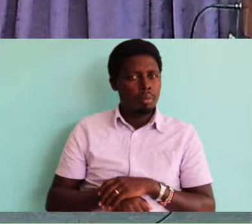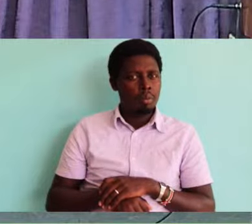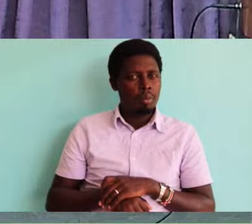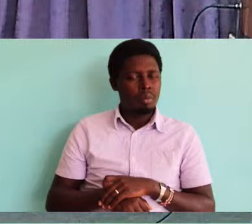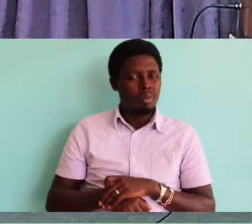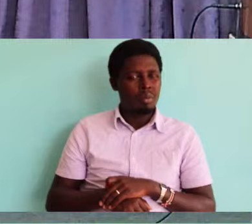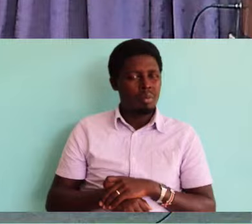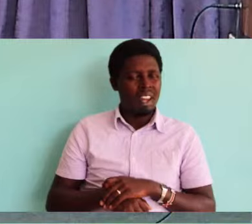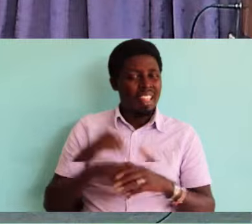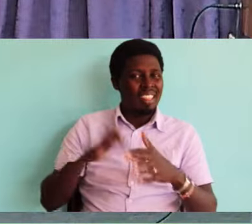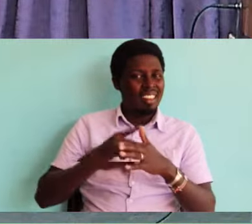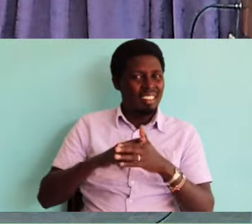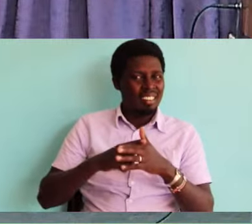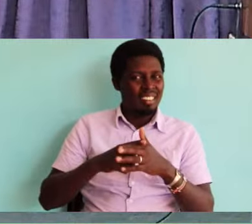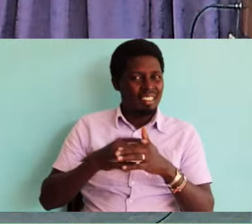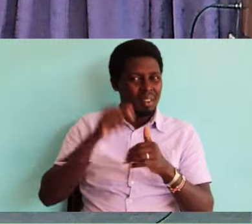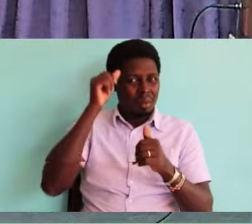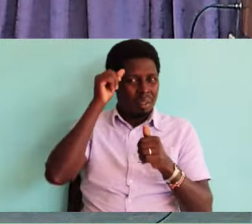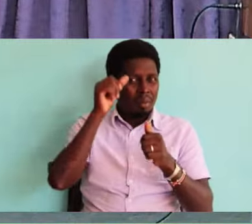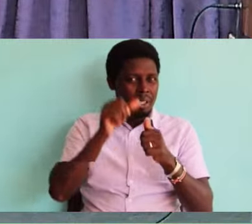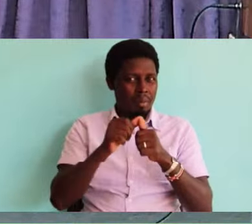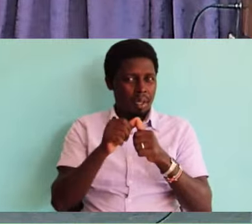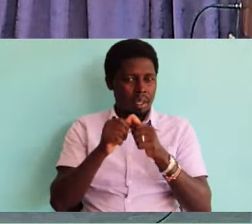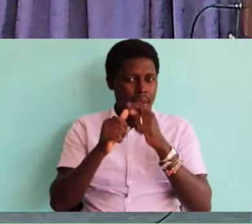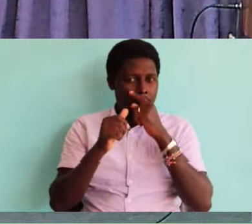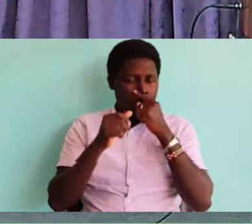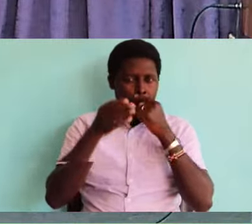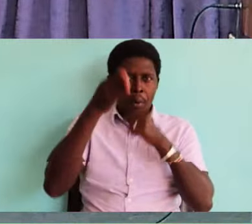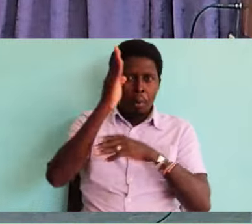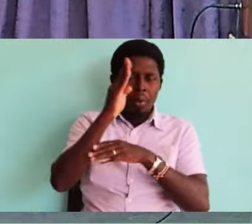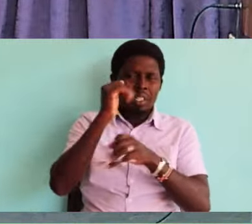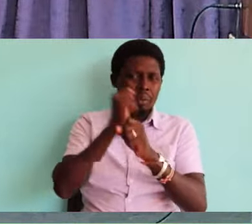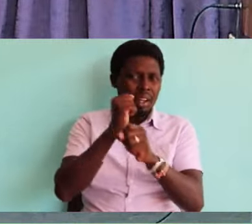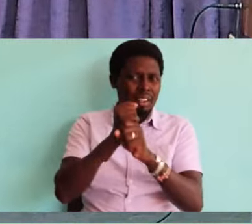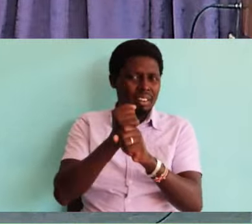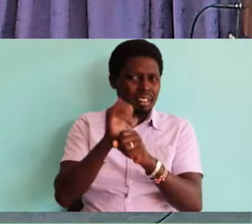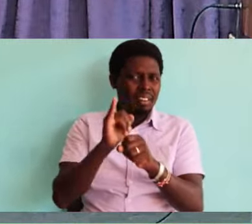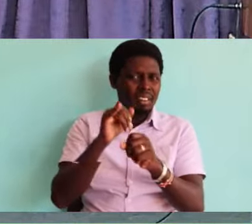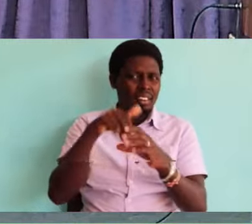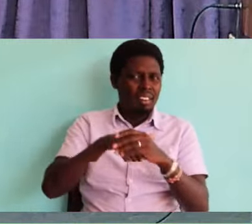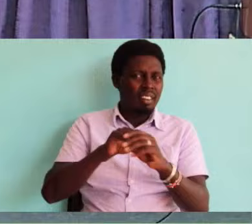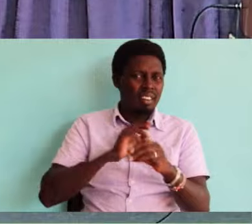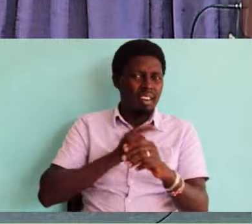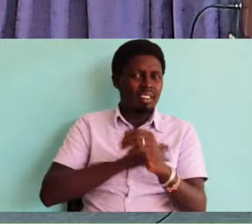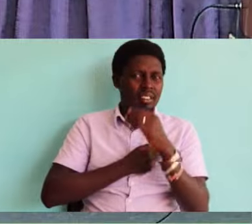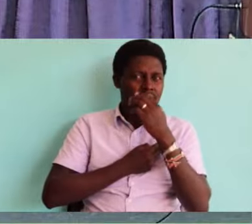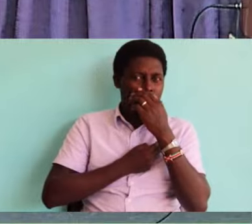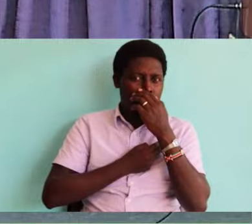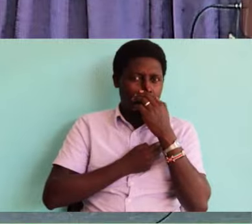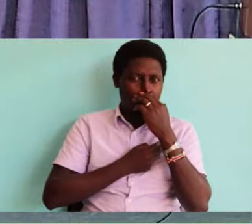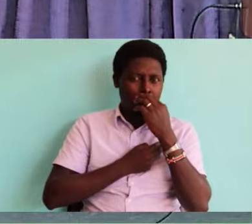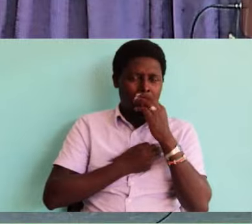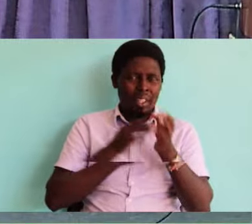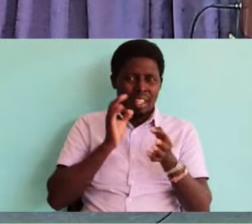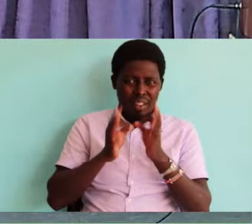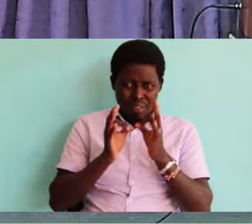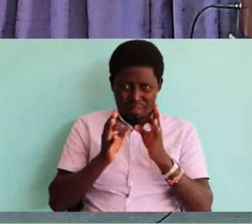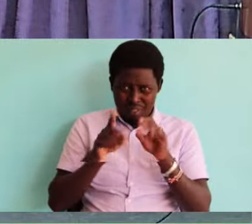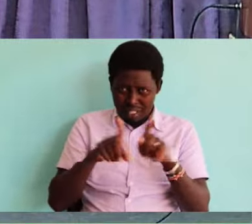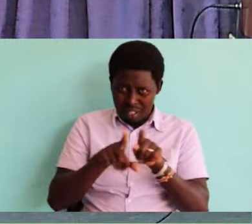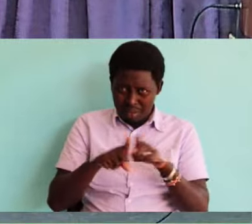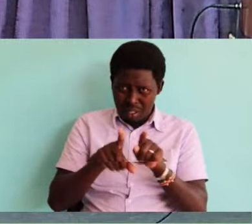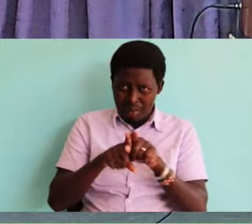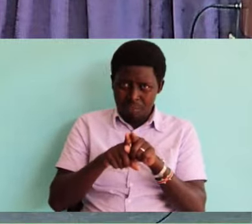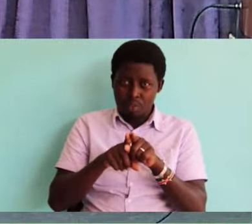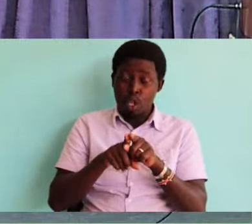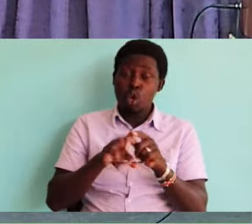So may we be reminded about this, that God is working in us and he works through us, even as